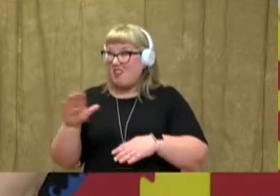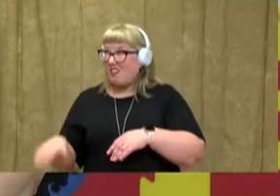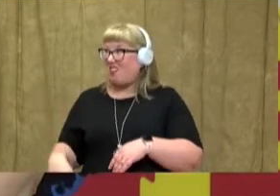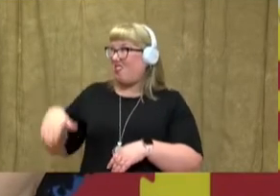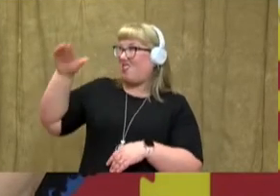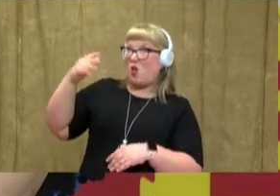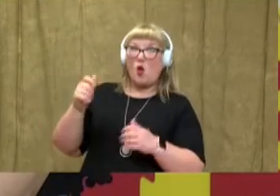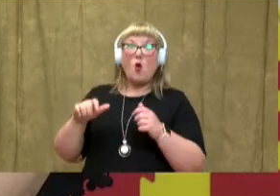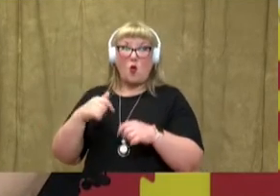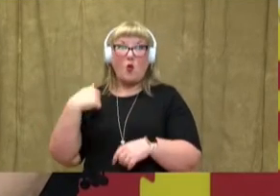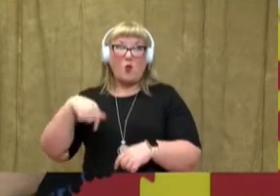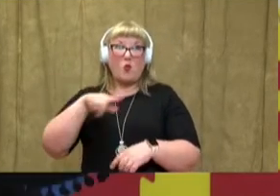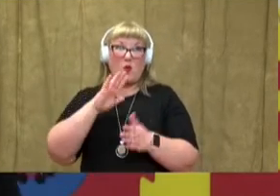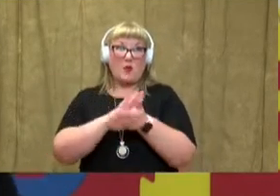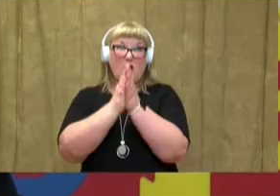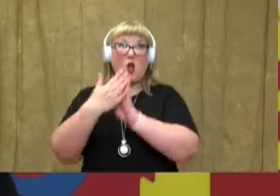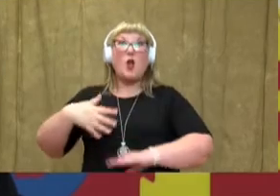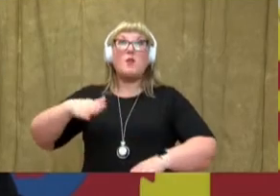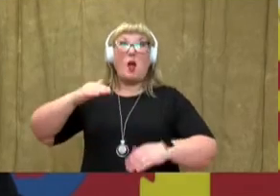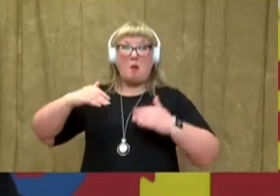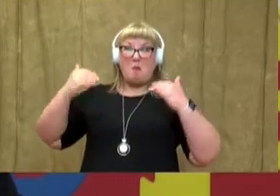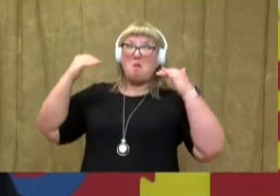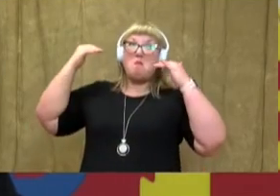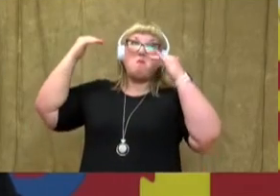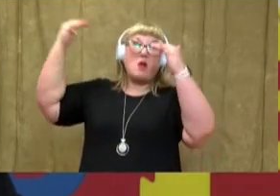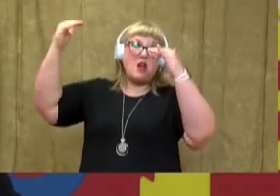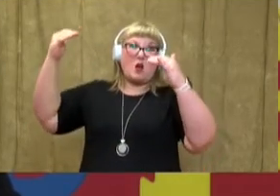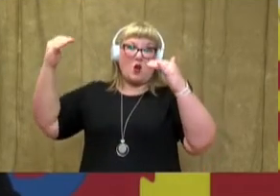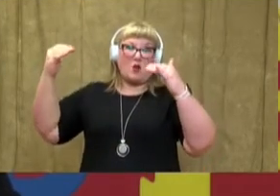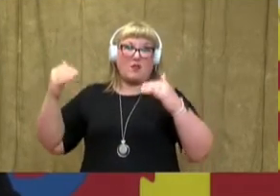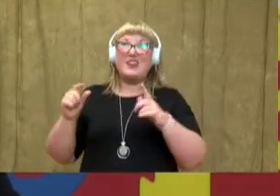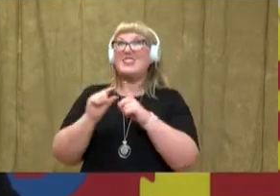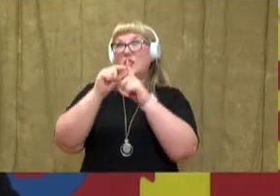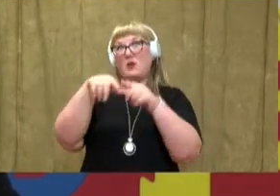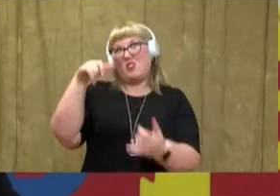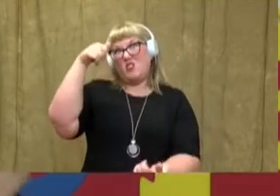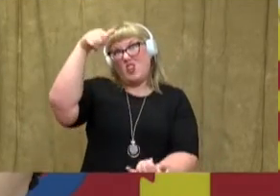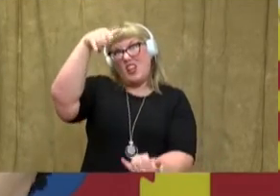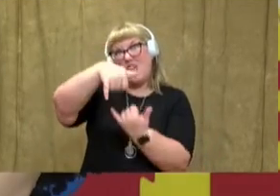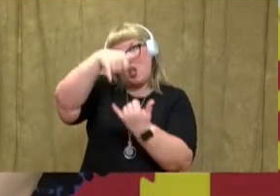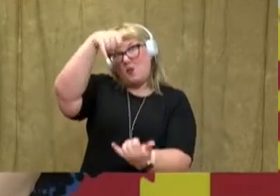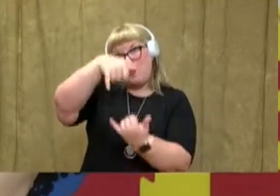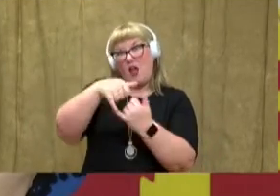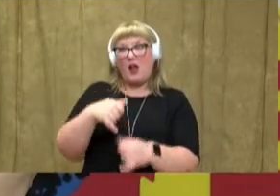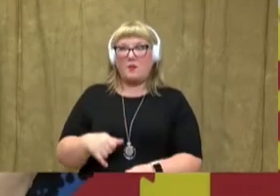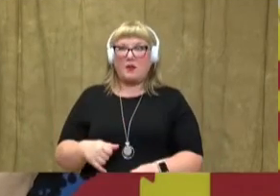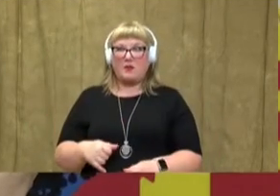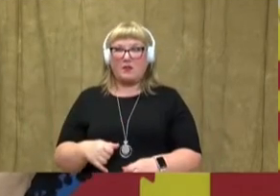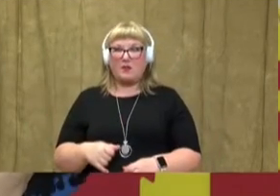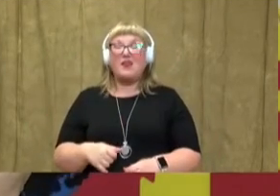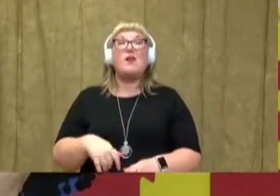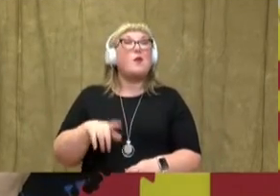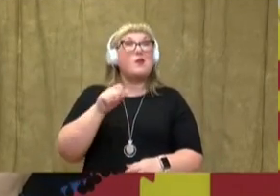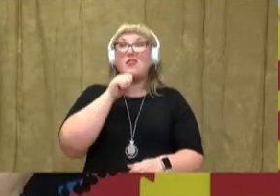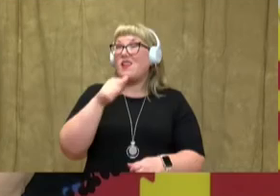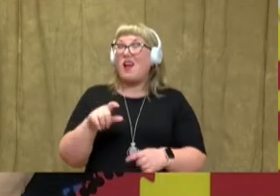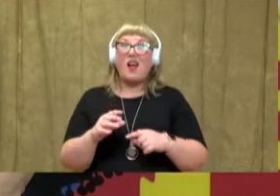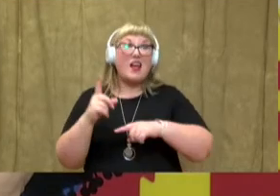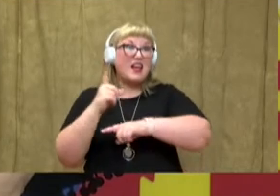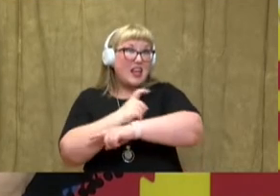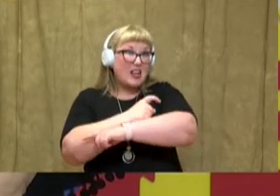Especially hippopotamuses, but not caterpillars. They turn into